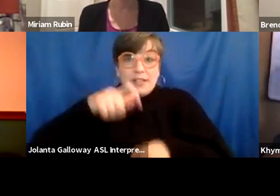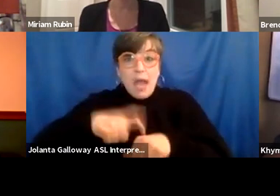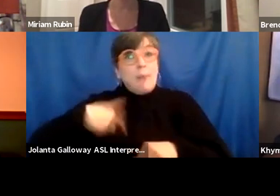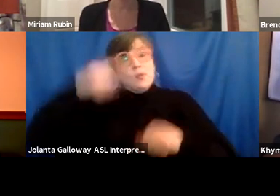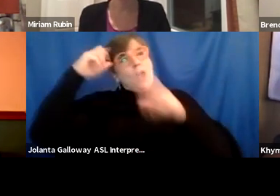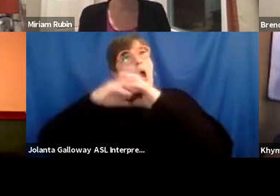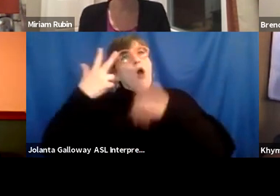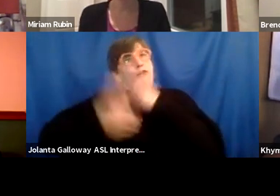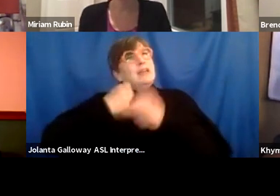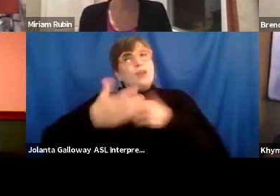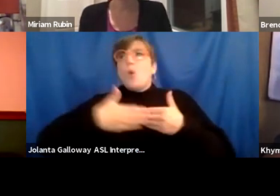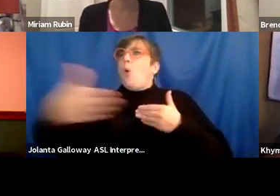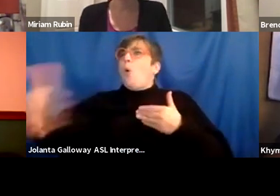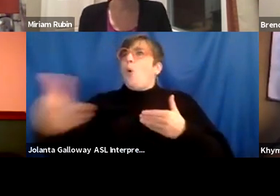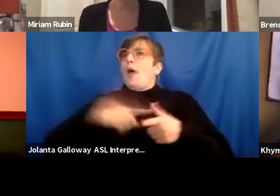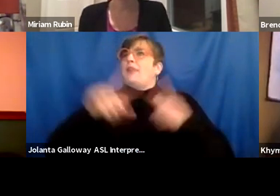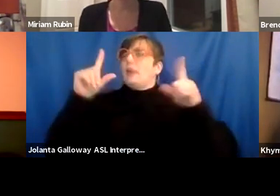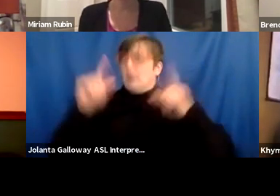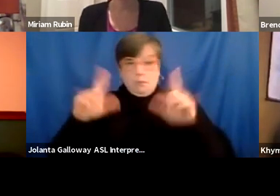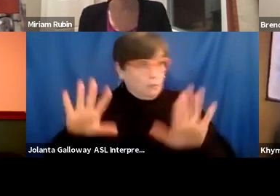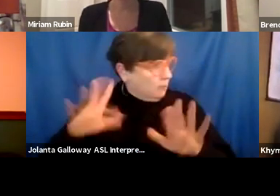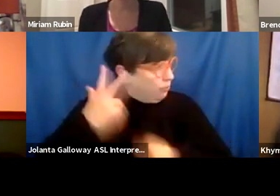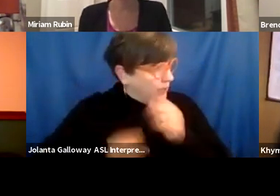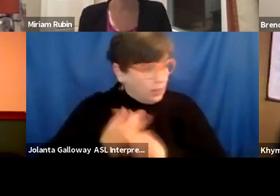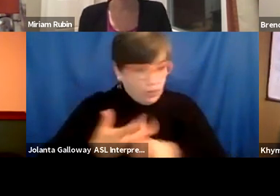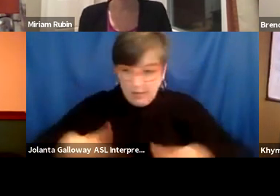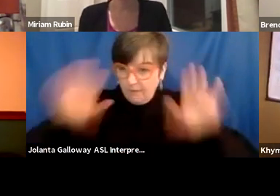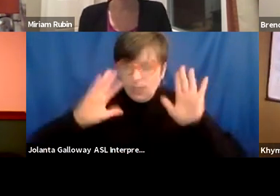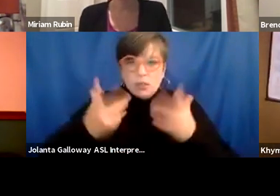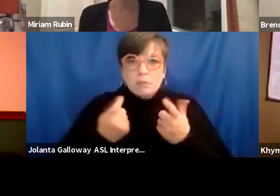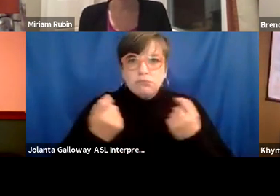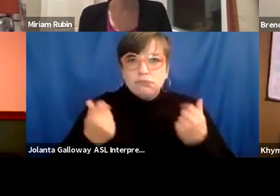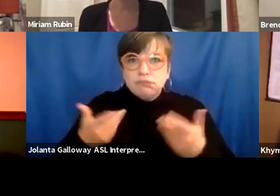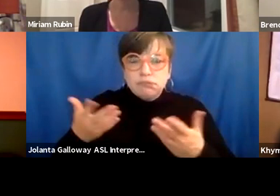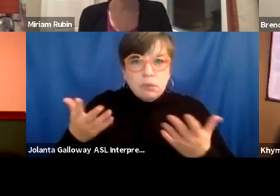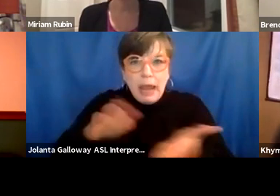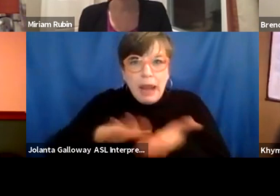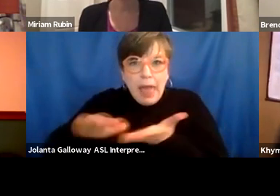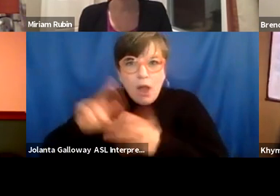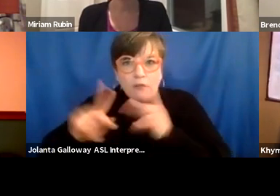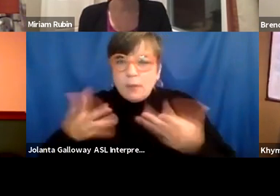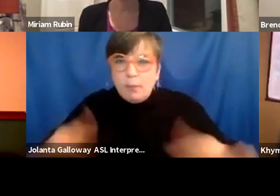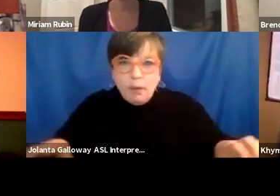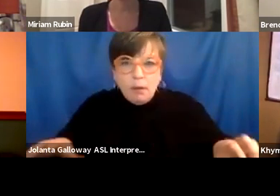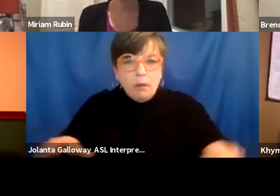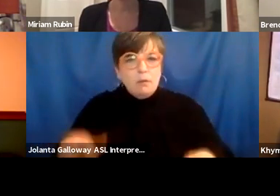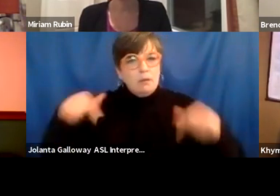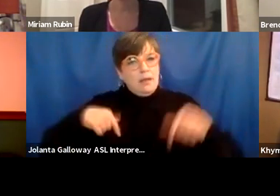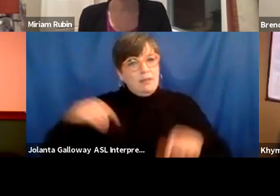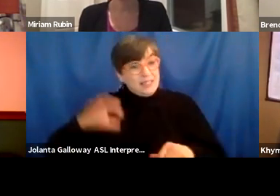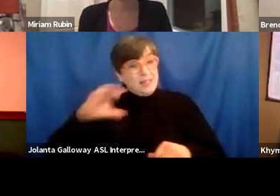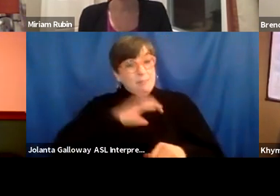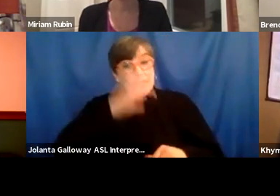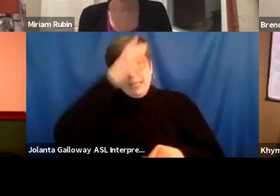We now, if we don't have funding for that, we're now eliminating positions. And this committee and this district has in the